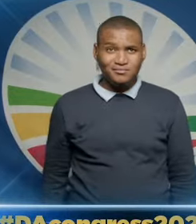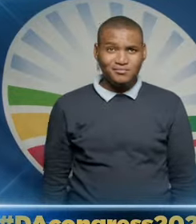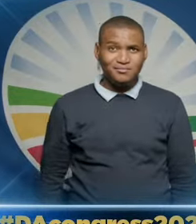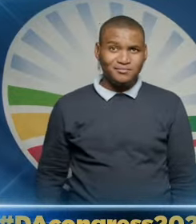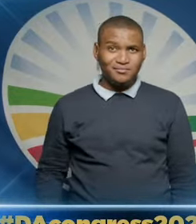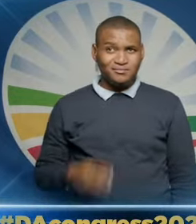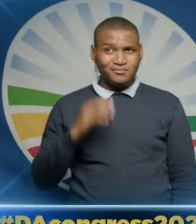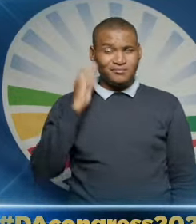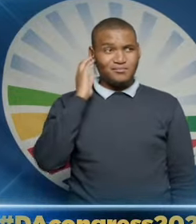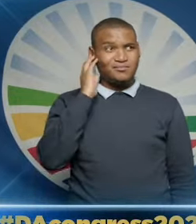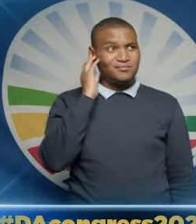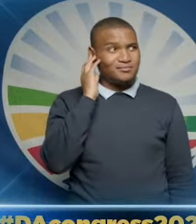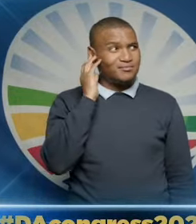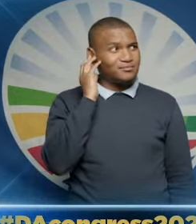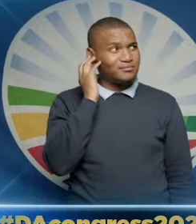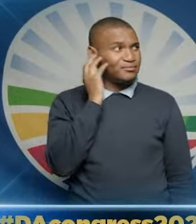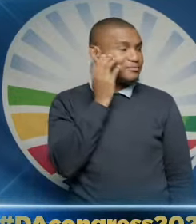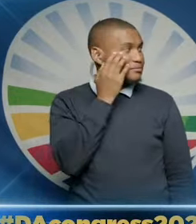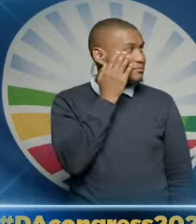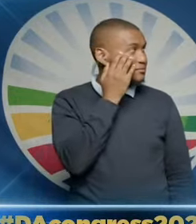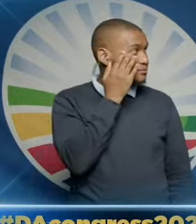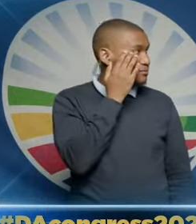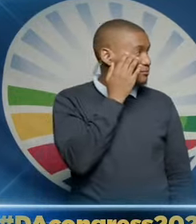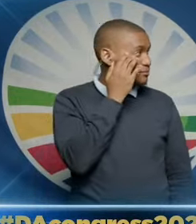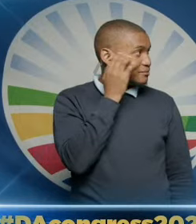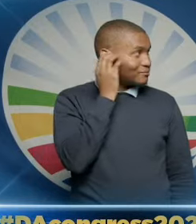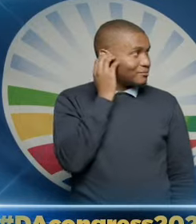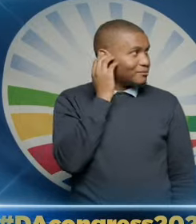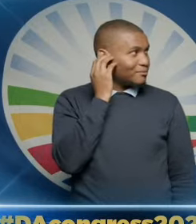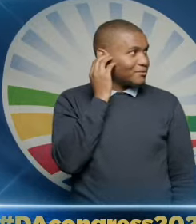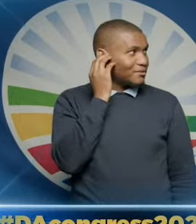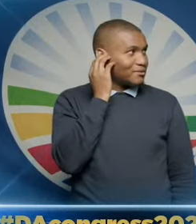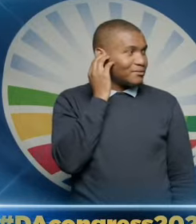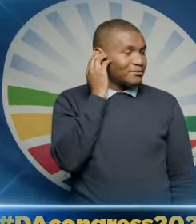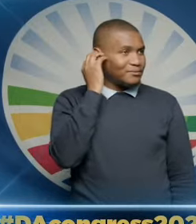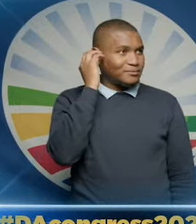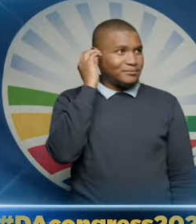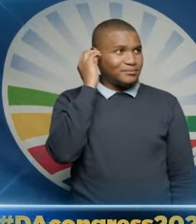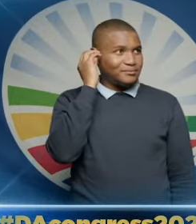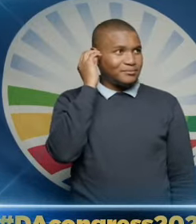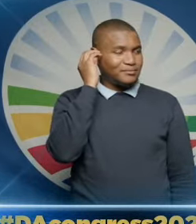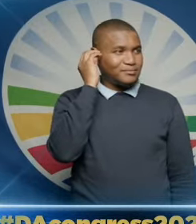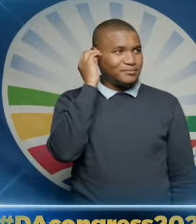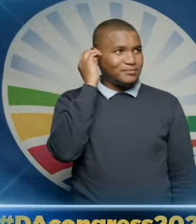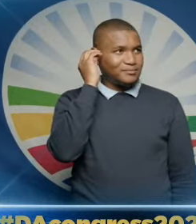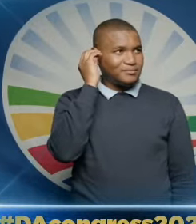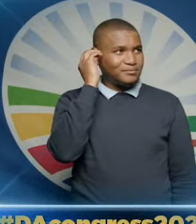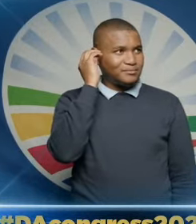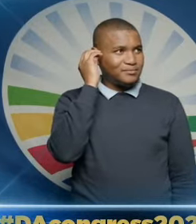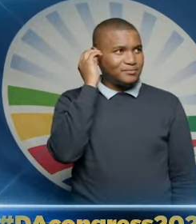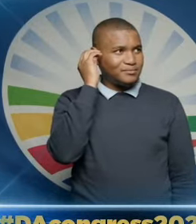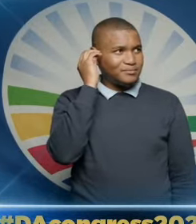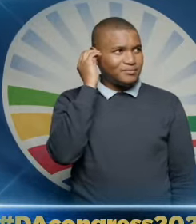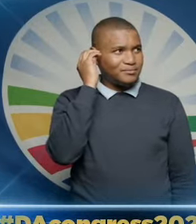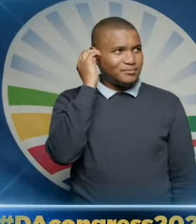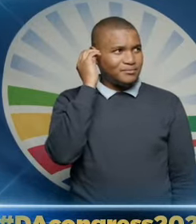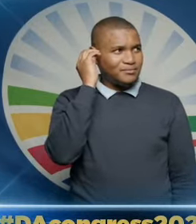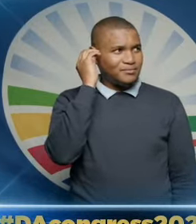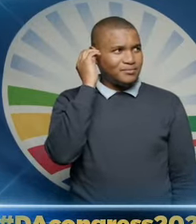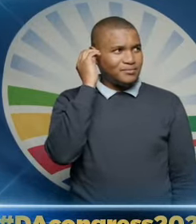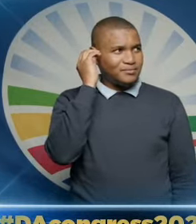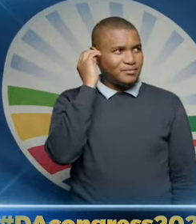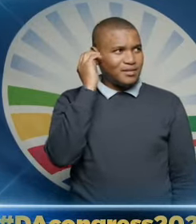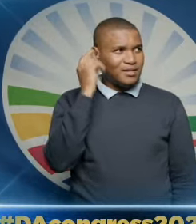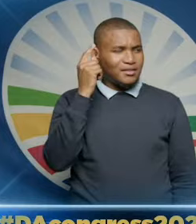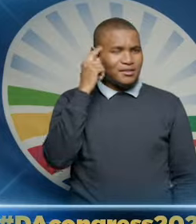time. And the fact is that our policies create clear blue water between ourselves as well as the opposition. And I think it's most important